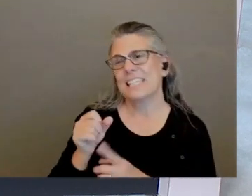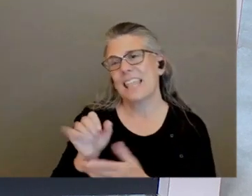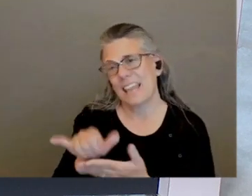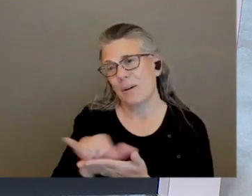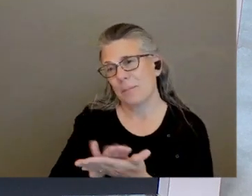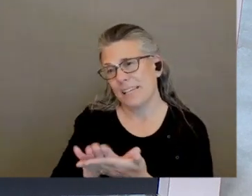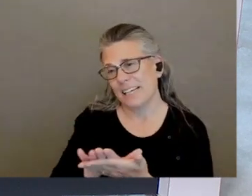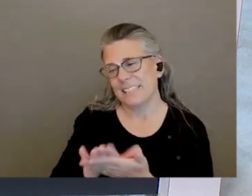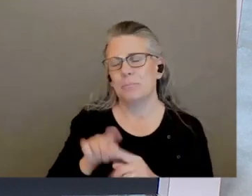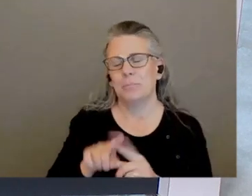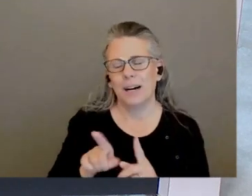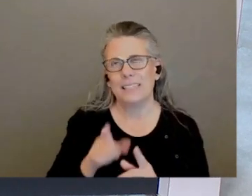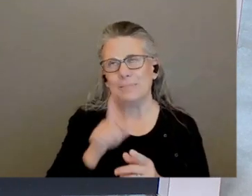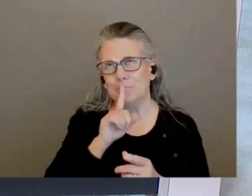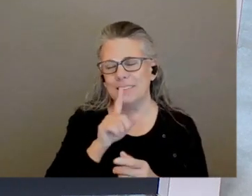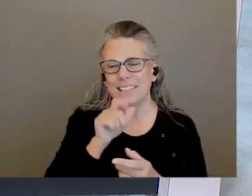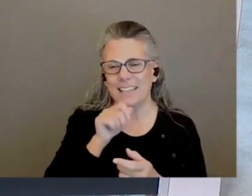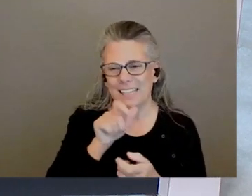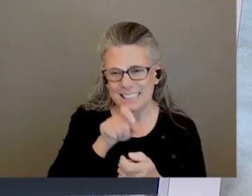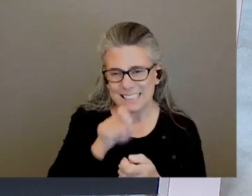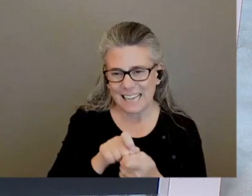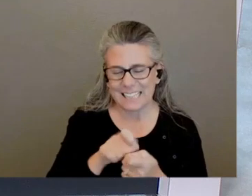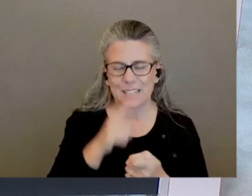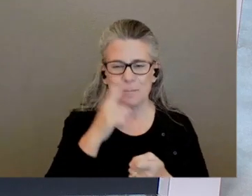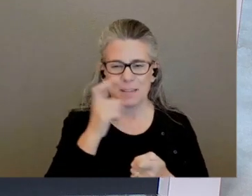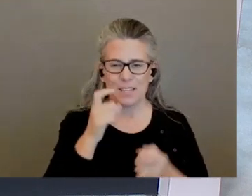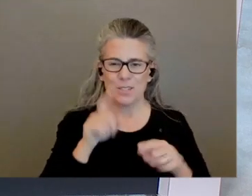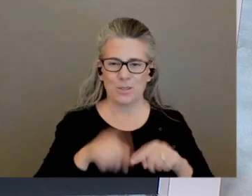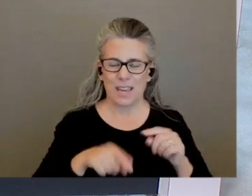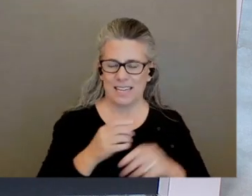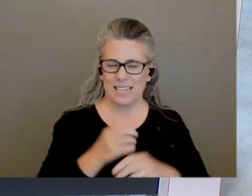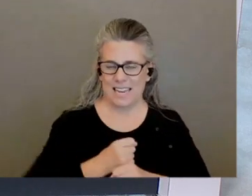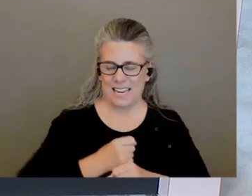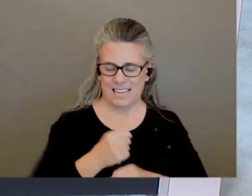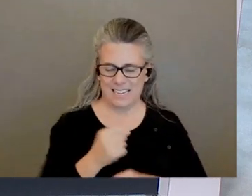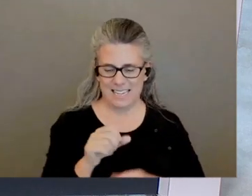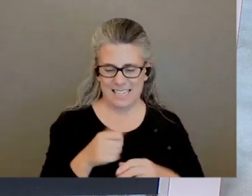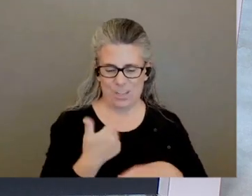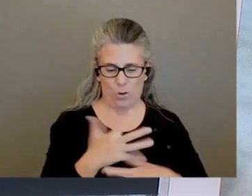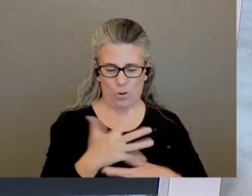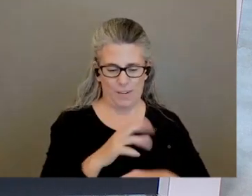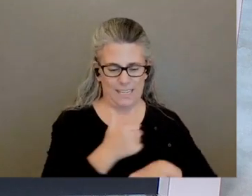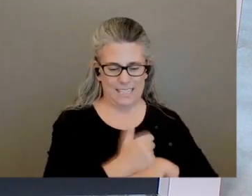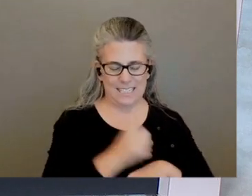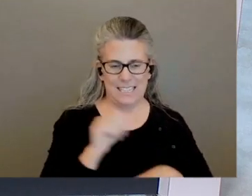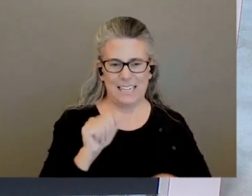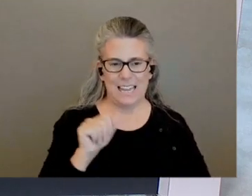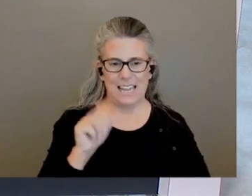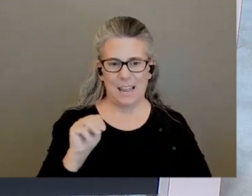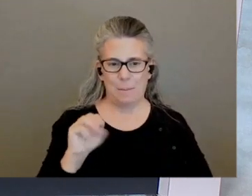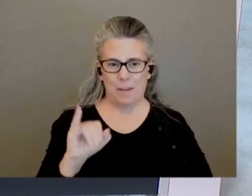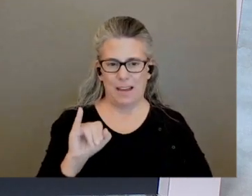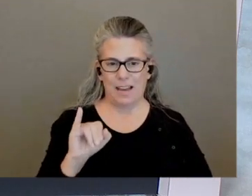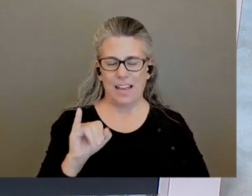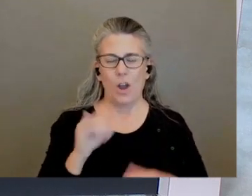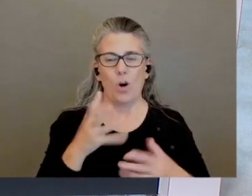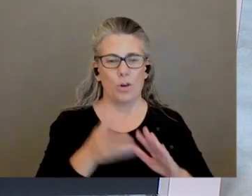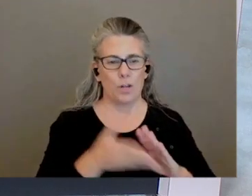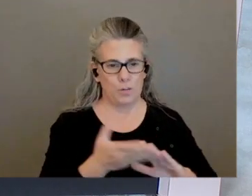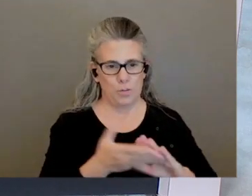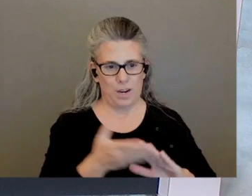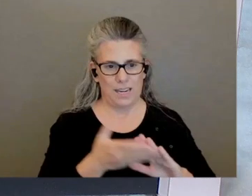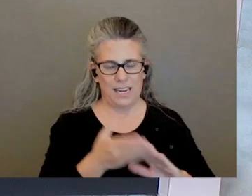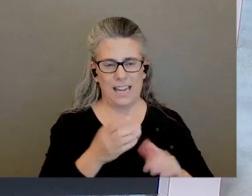you can't take an existing AMI, which would be what you would have on a running instance, and move that over to